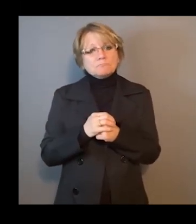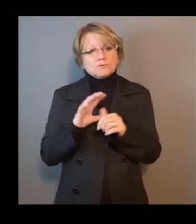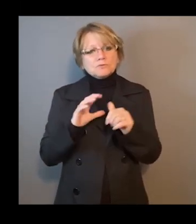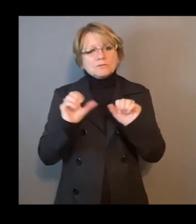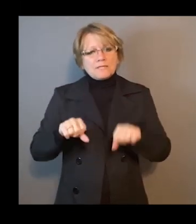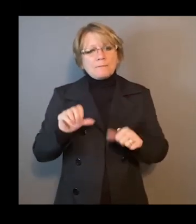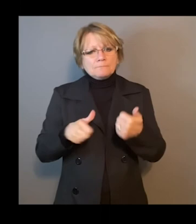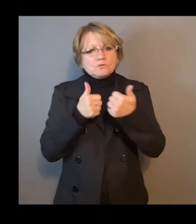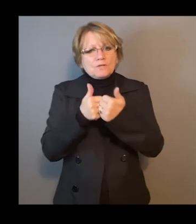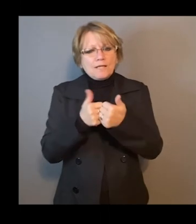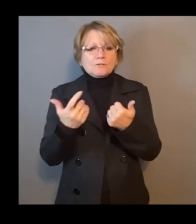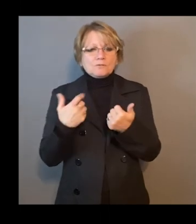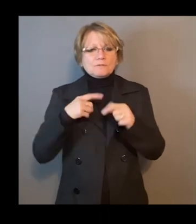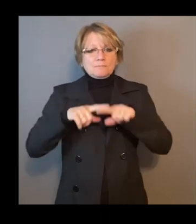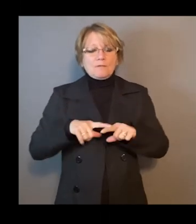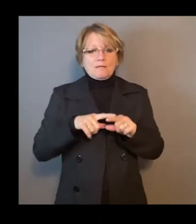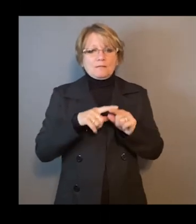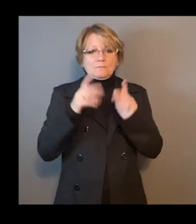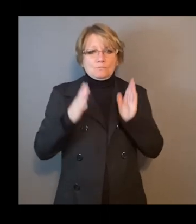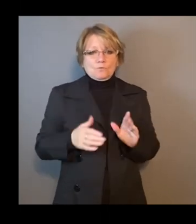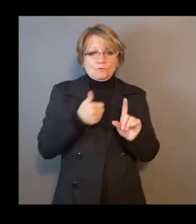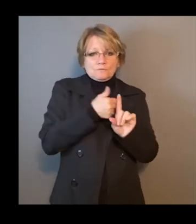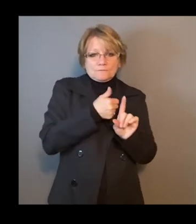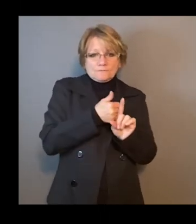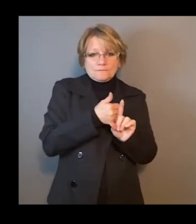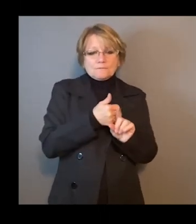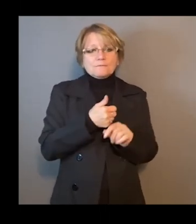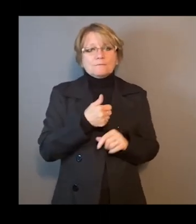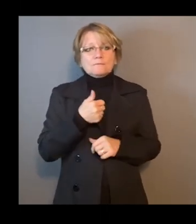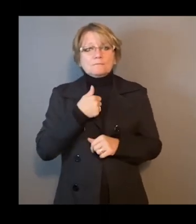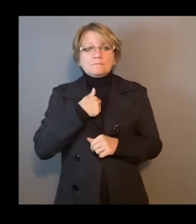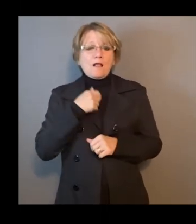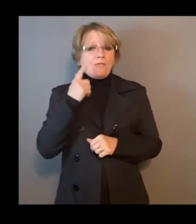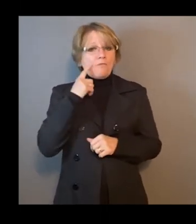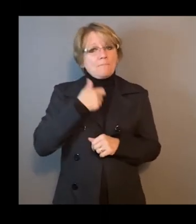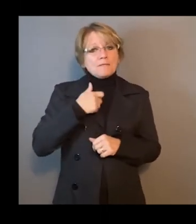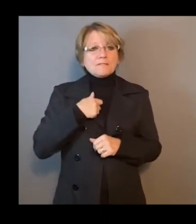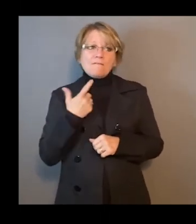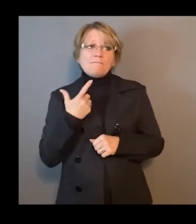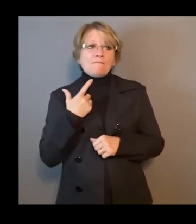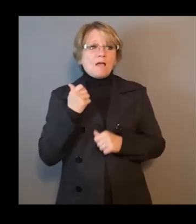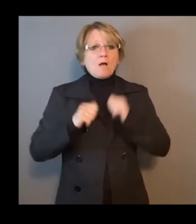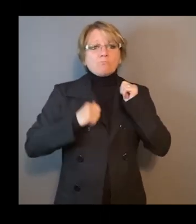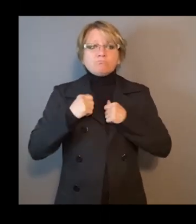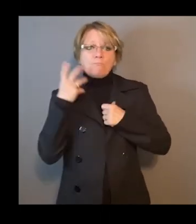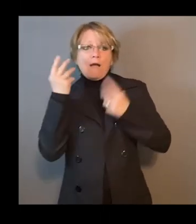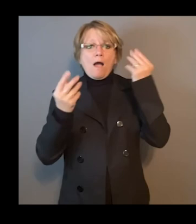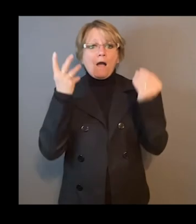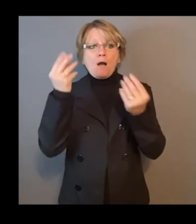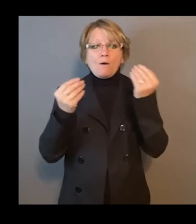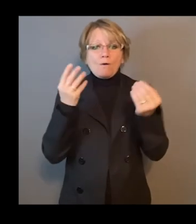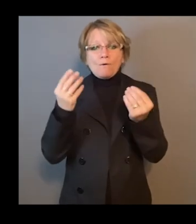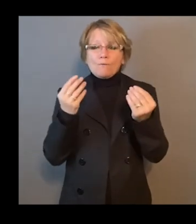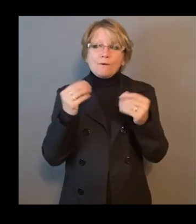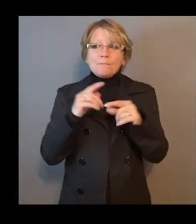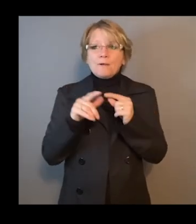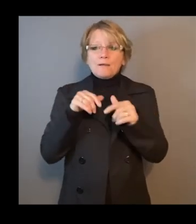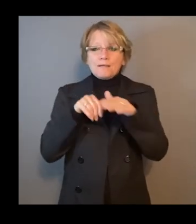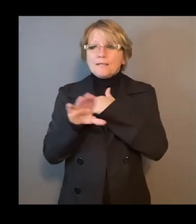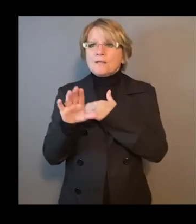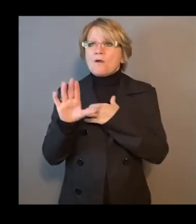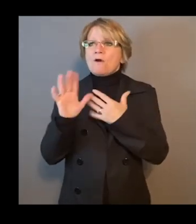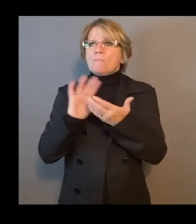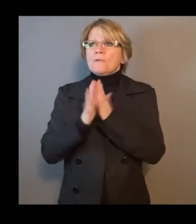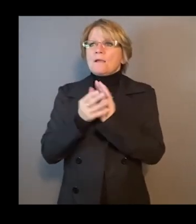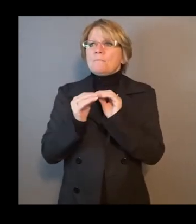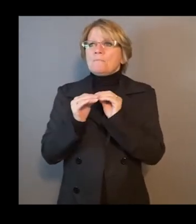it can be challenging depending on how you are as a person. I thought I was an extrovert. Honestly, I really did. But when I got there, I